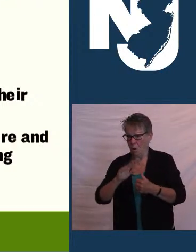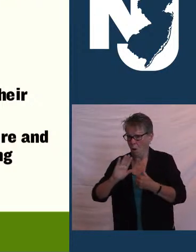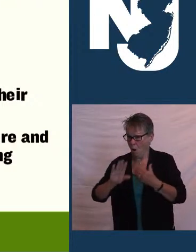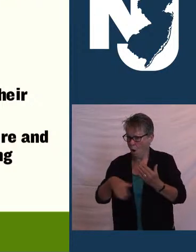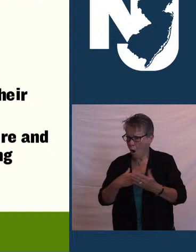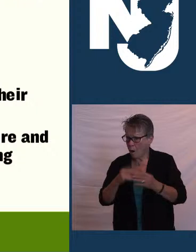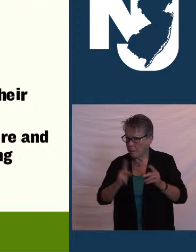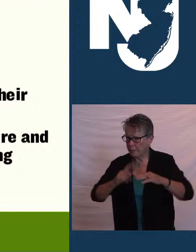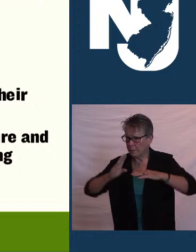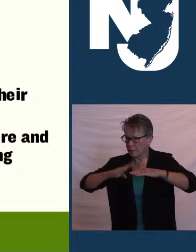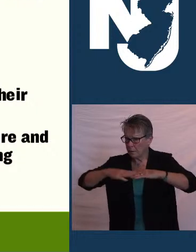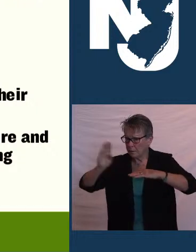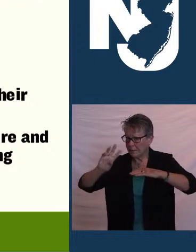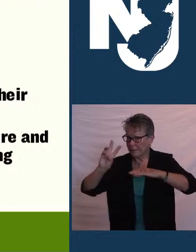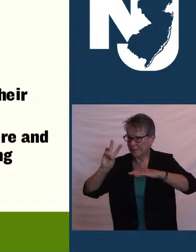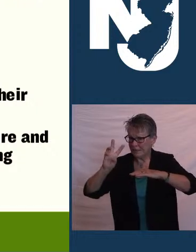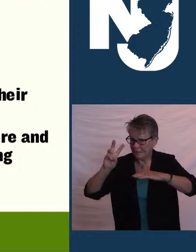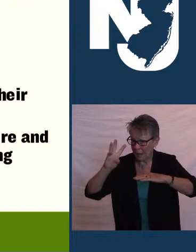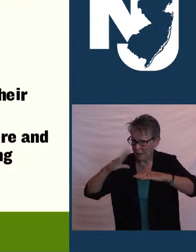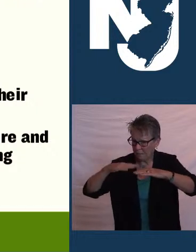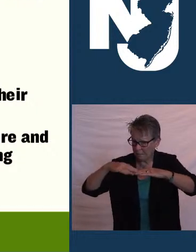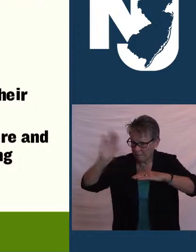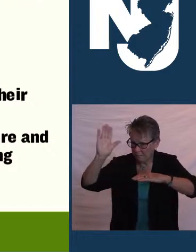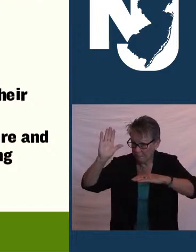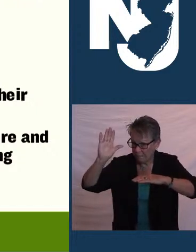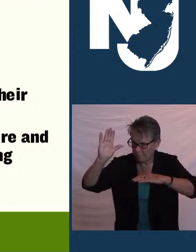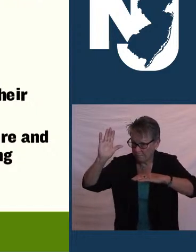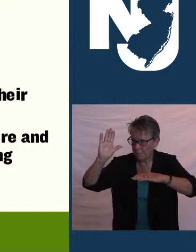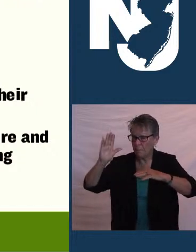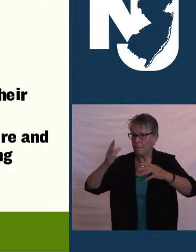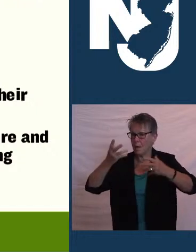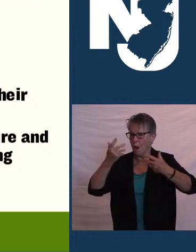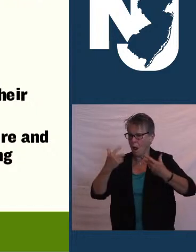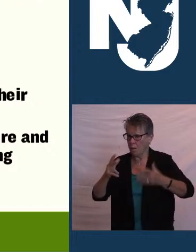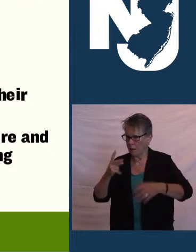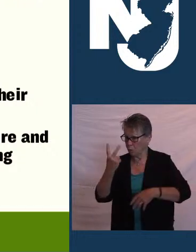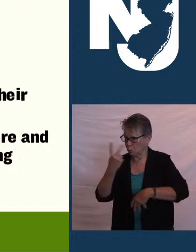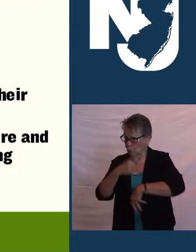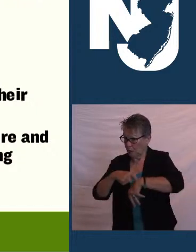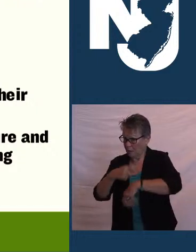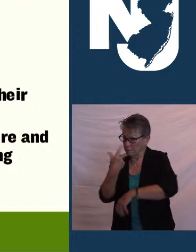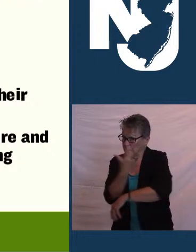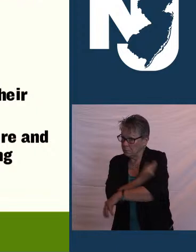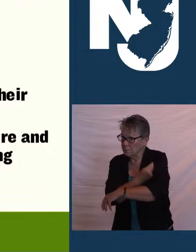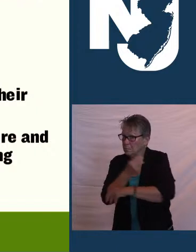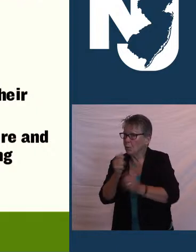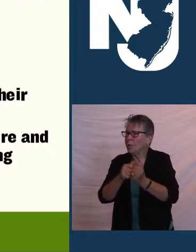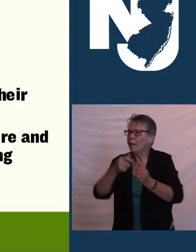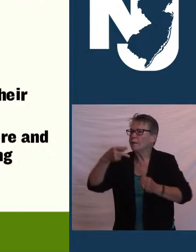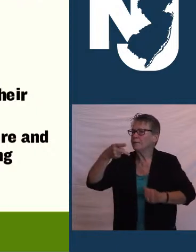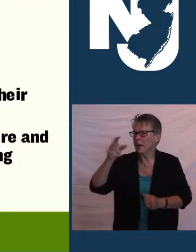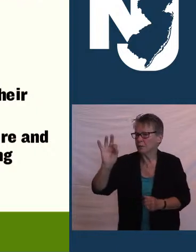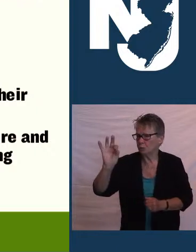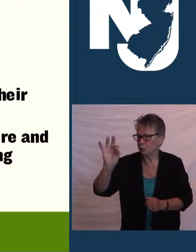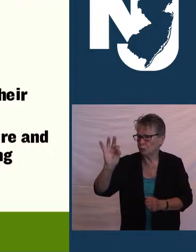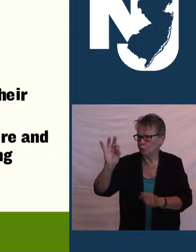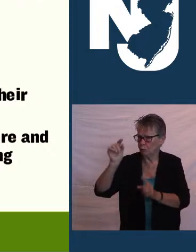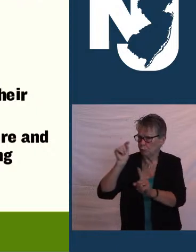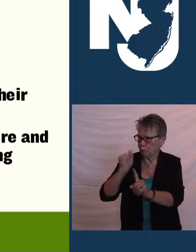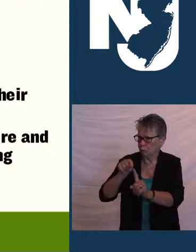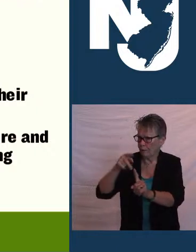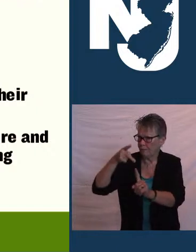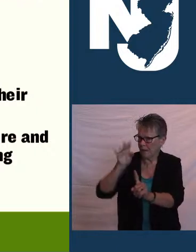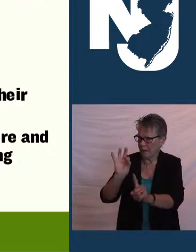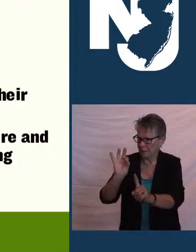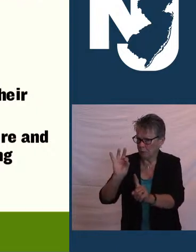and over who completed their initial two-shot Pfizer vaccine program at least 6 months ago